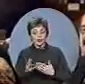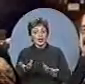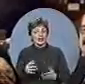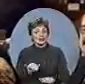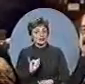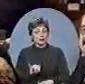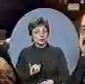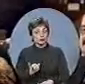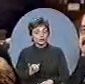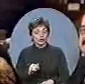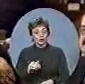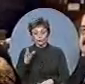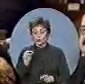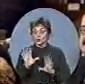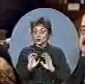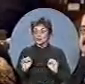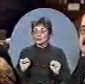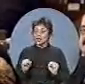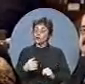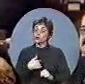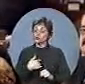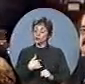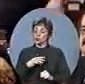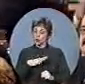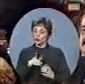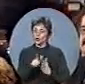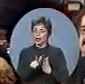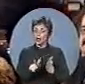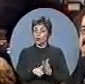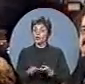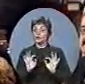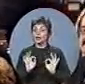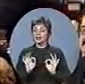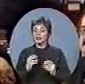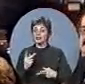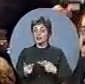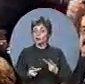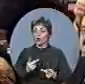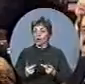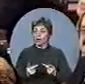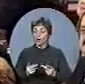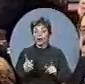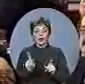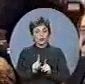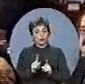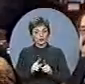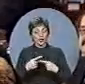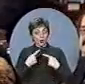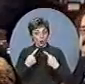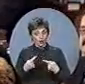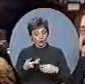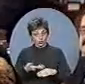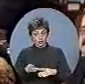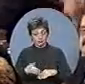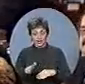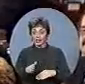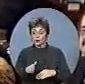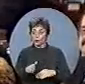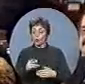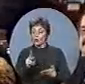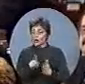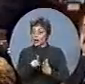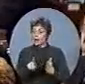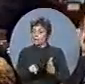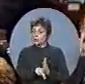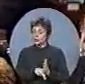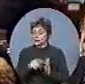and to reduce air pollution as well. That's why we have the Clean Air Act and